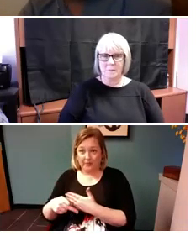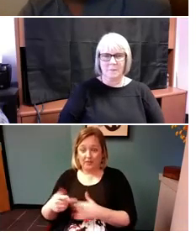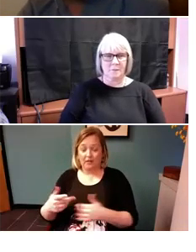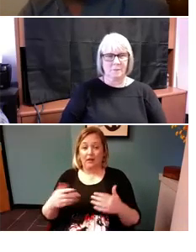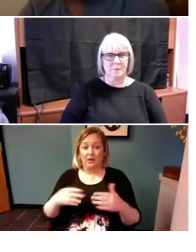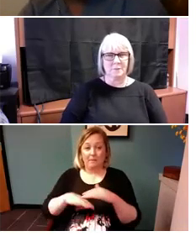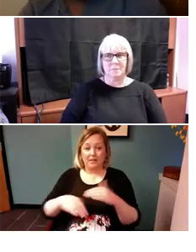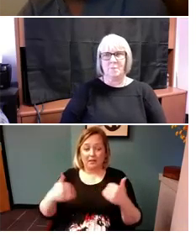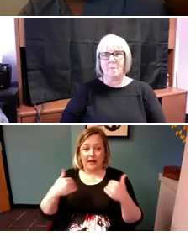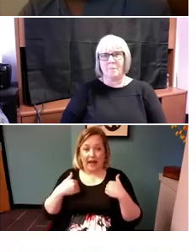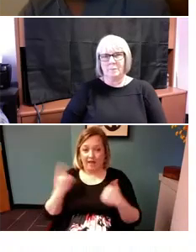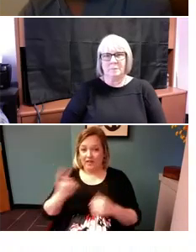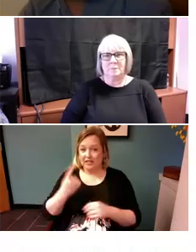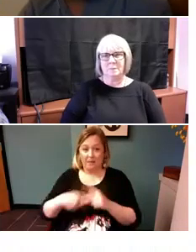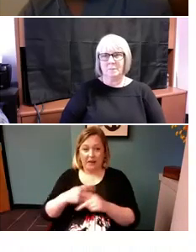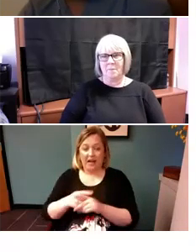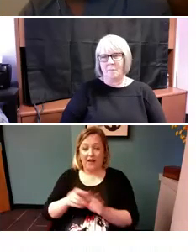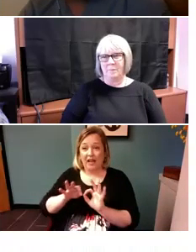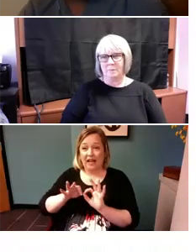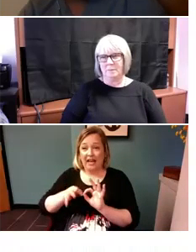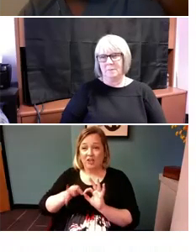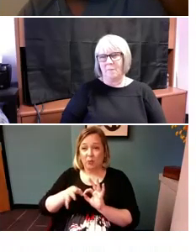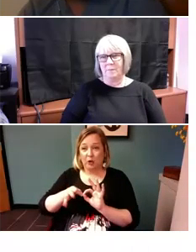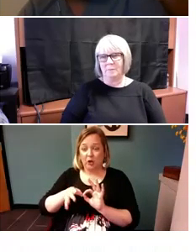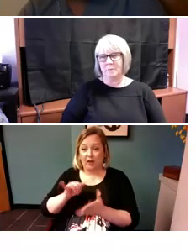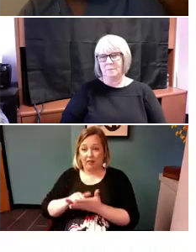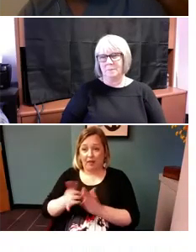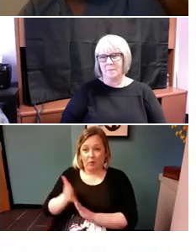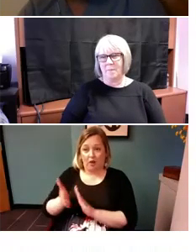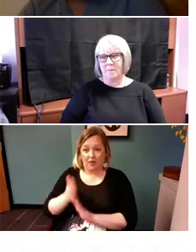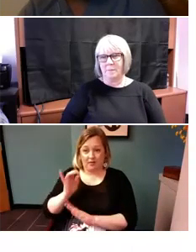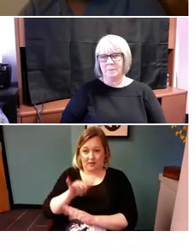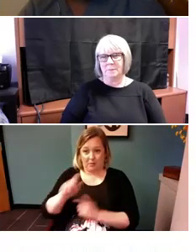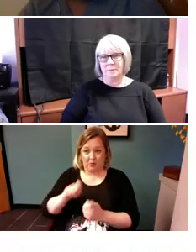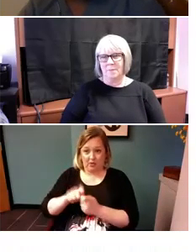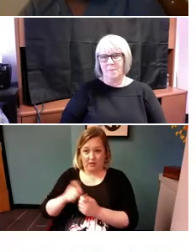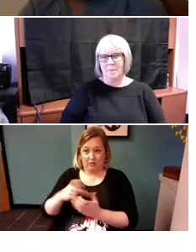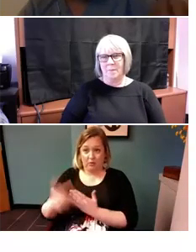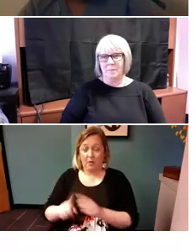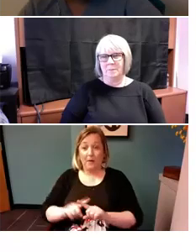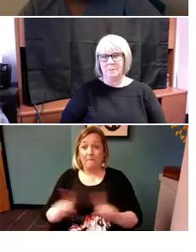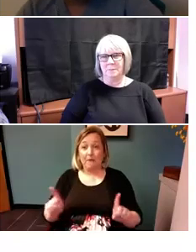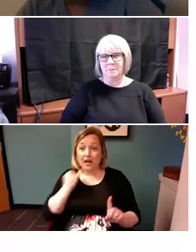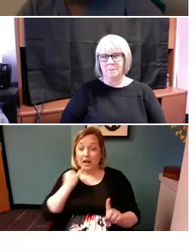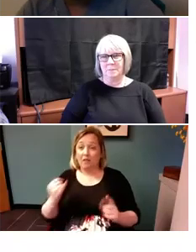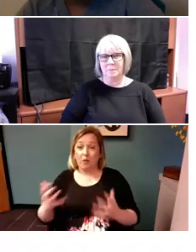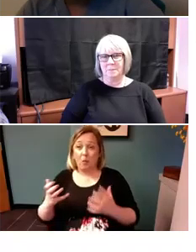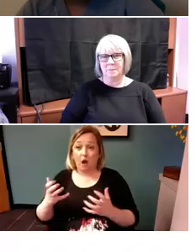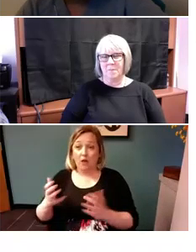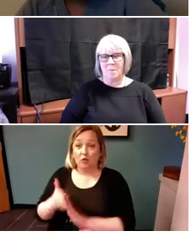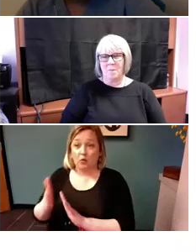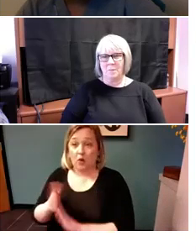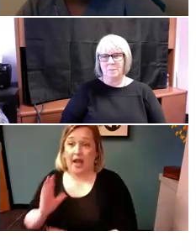sort of an interpreter that runs this particular program. But if we want to run our C++